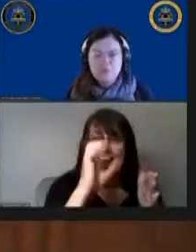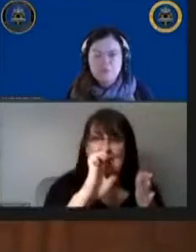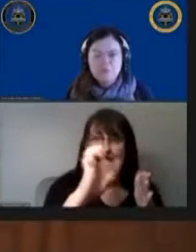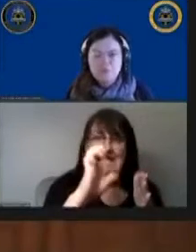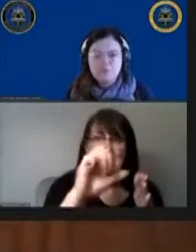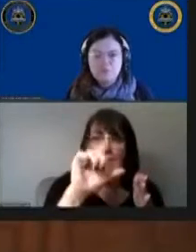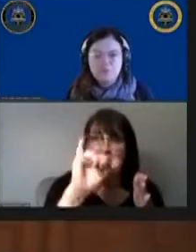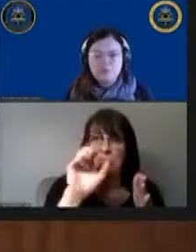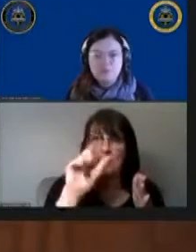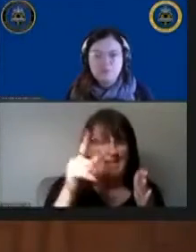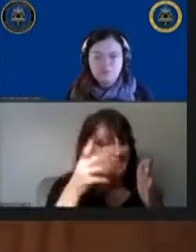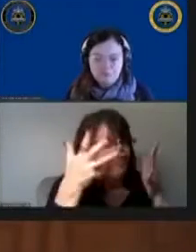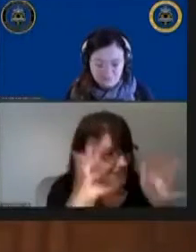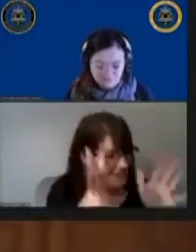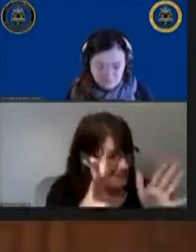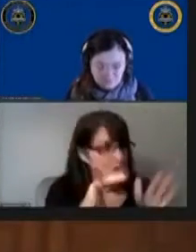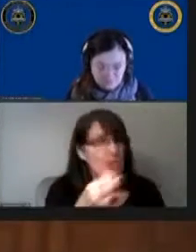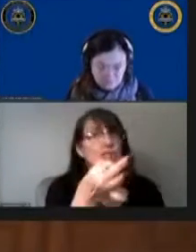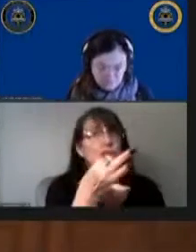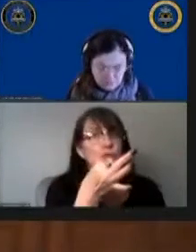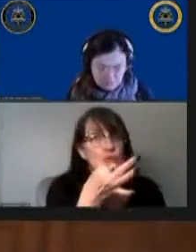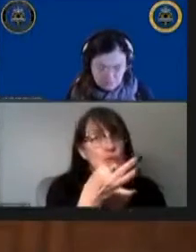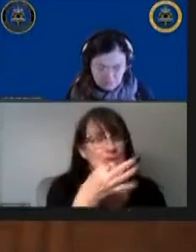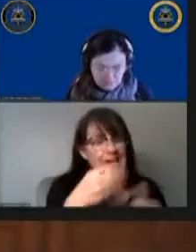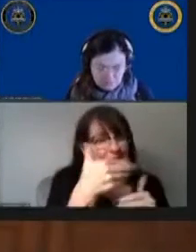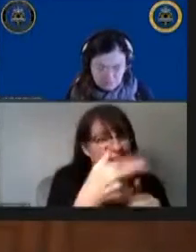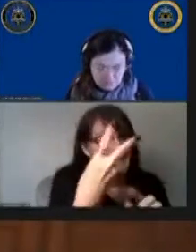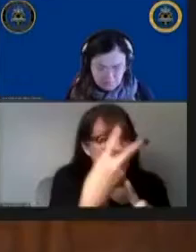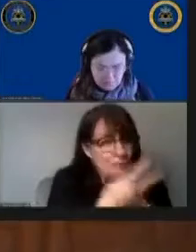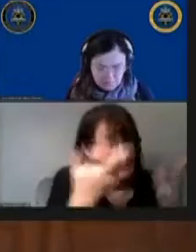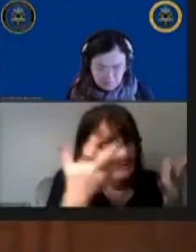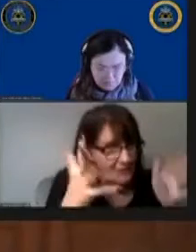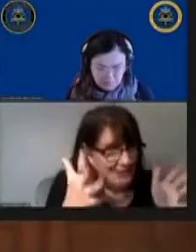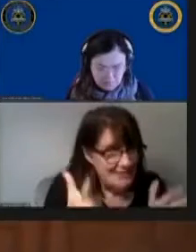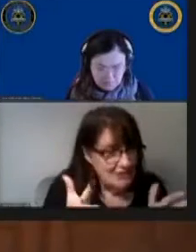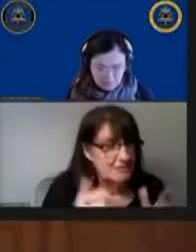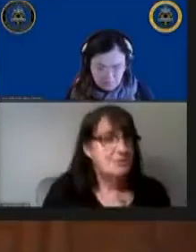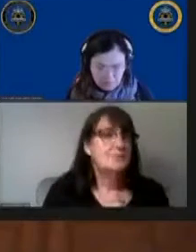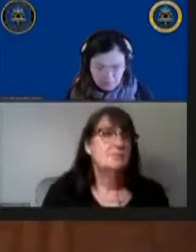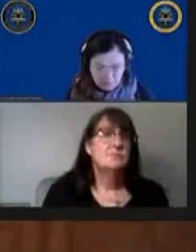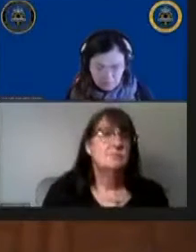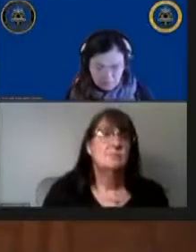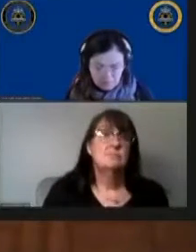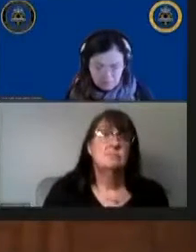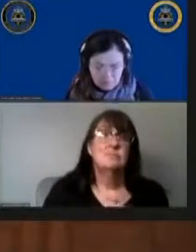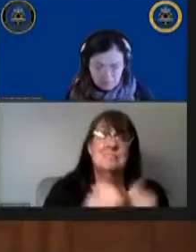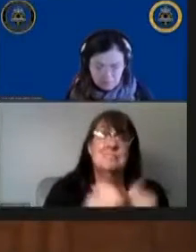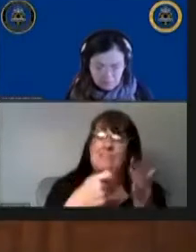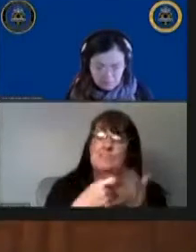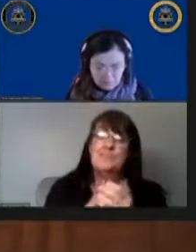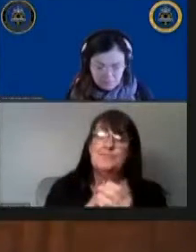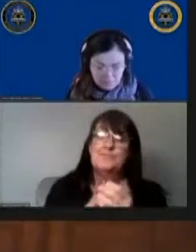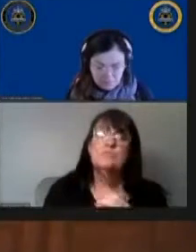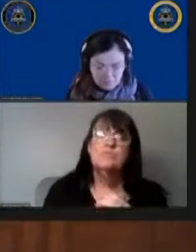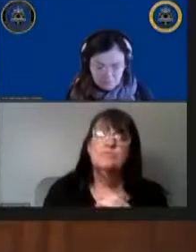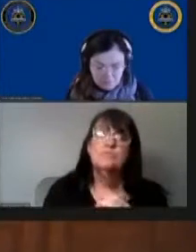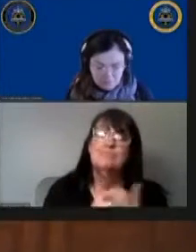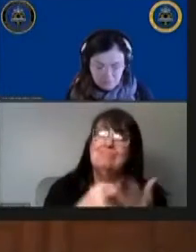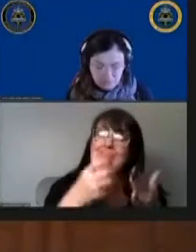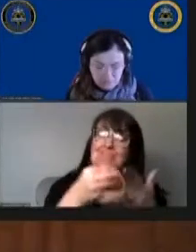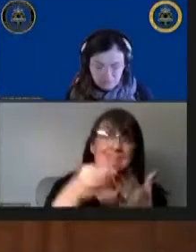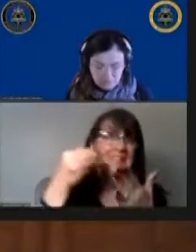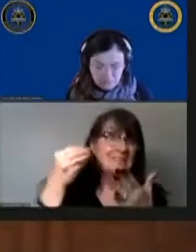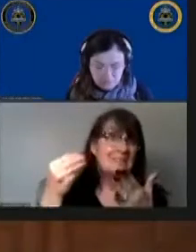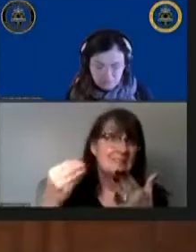complete very shortly, within the next 2 months or so, at some great cost. But we